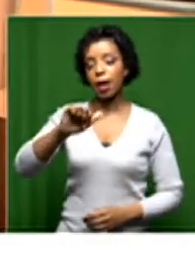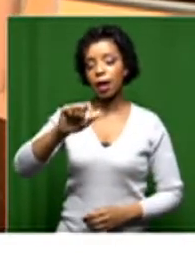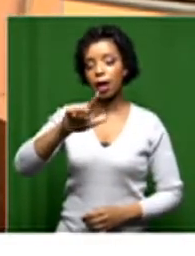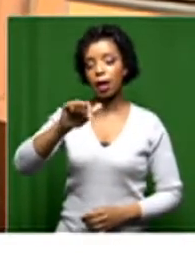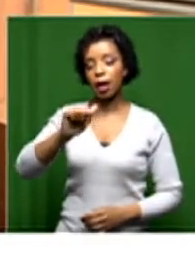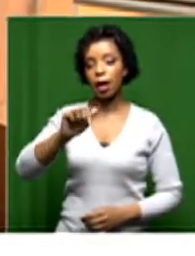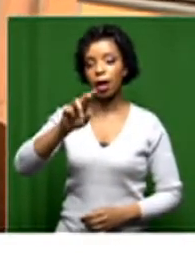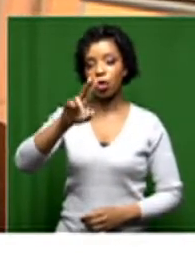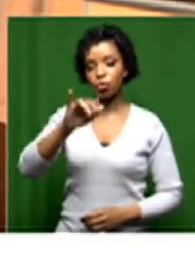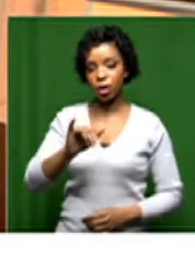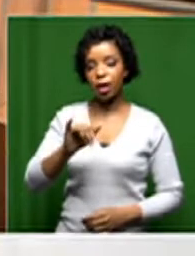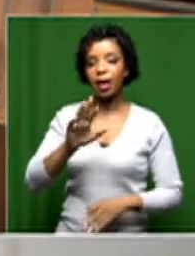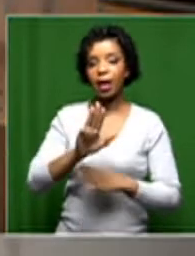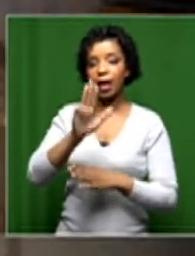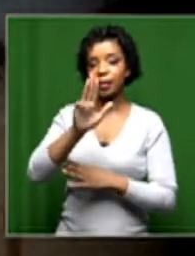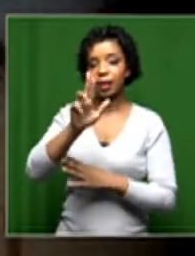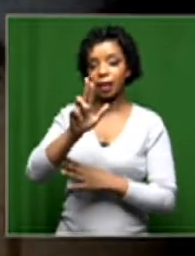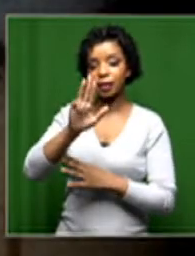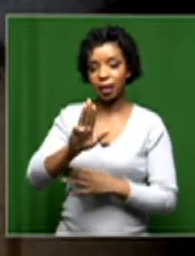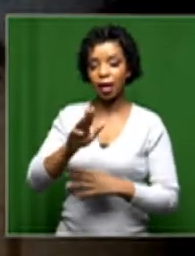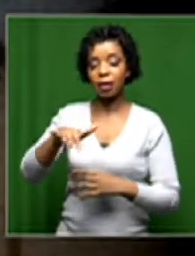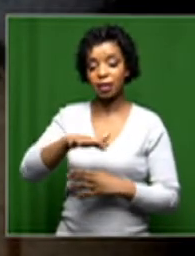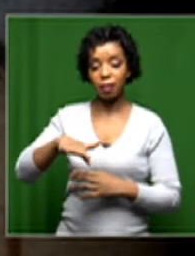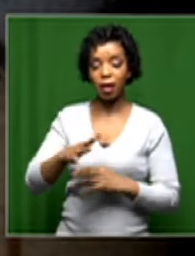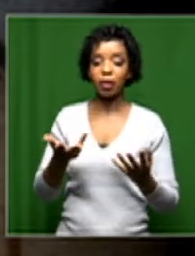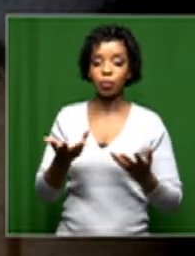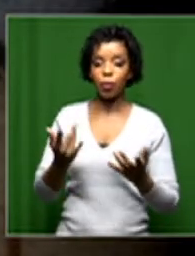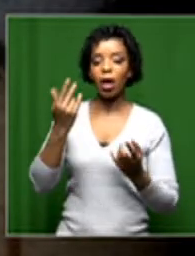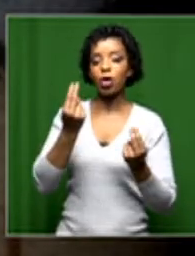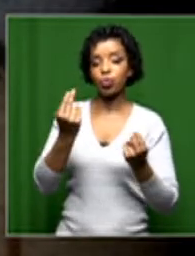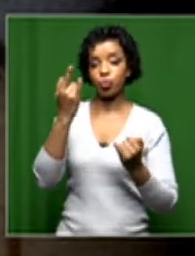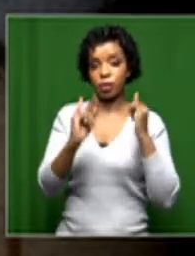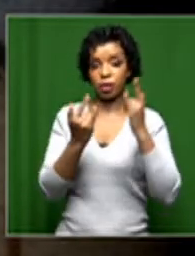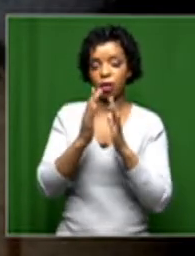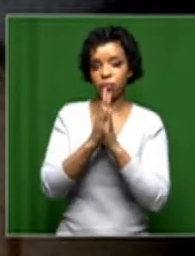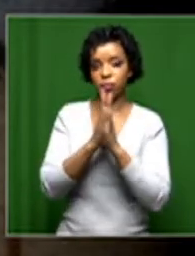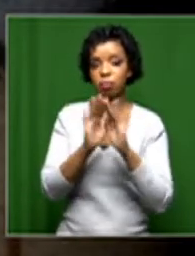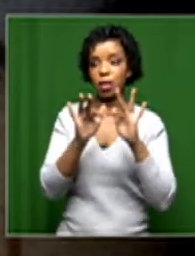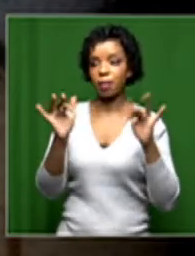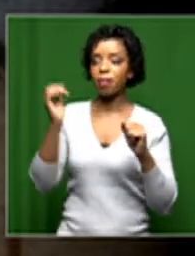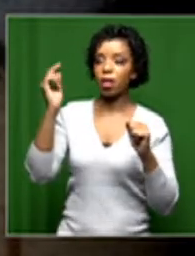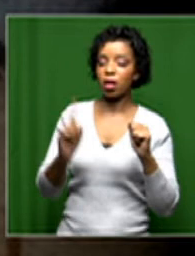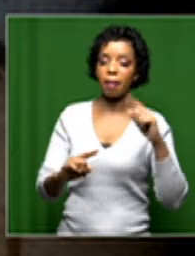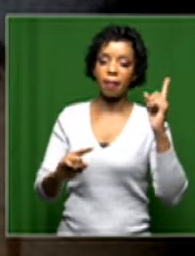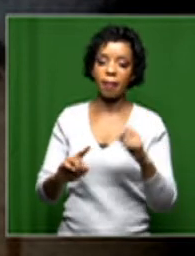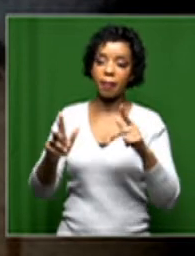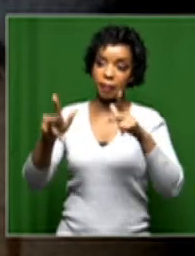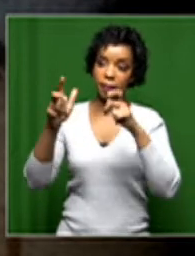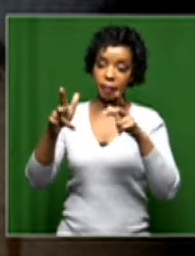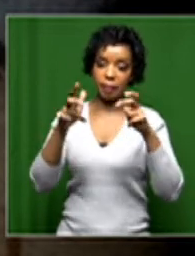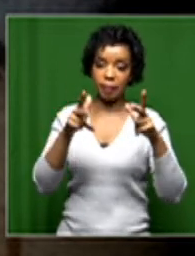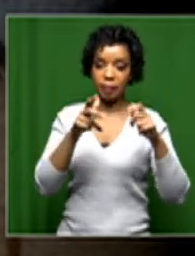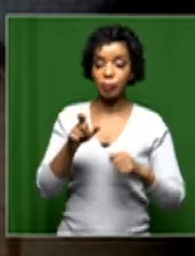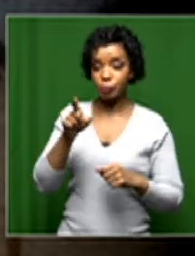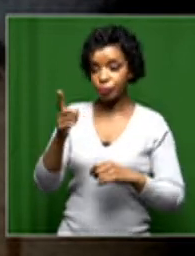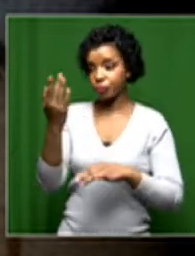1989, so it's in Newtown. So I'm inviting people to come and check it out. So the exhibition is up